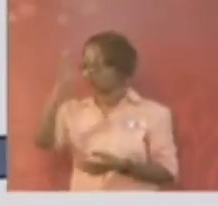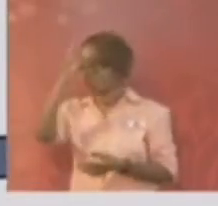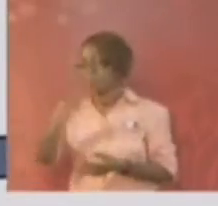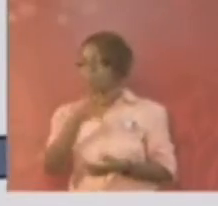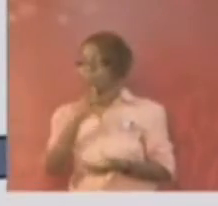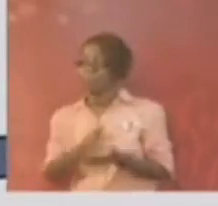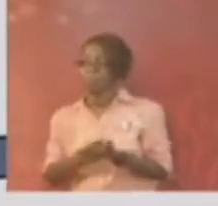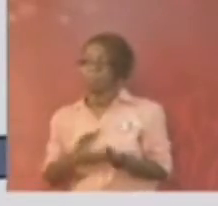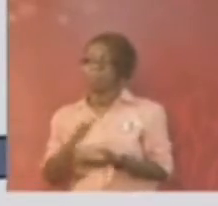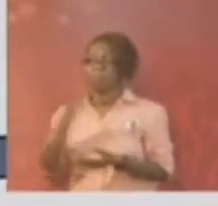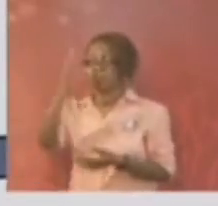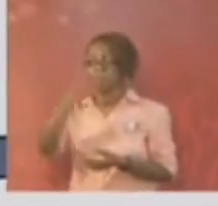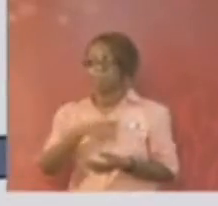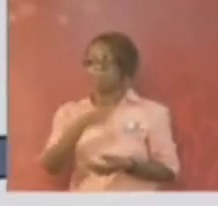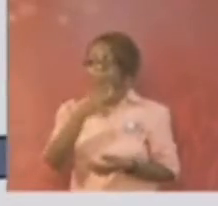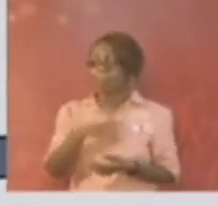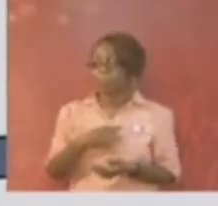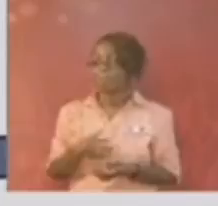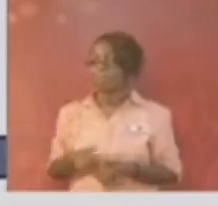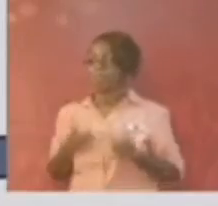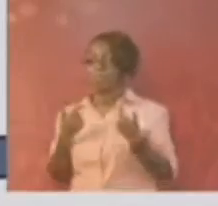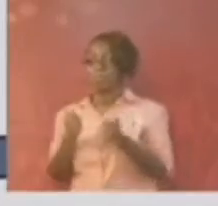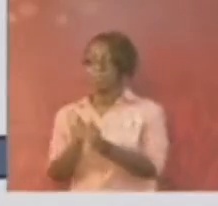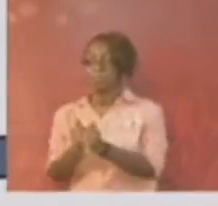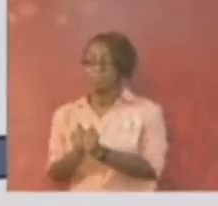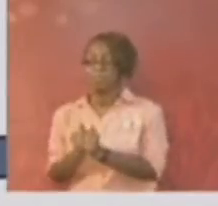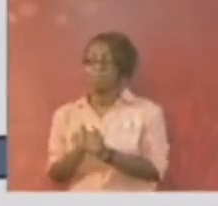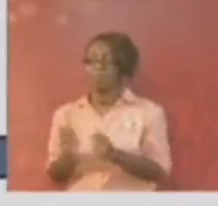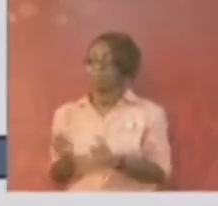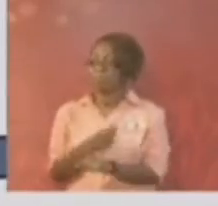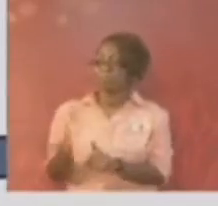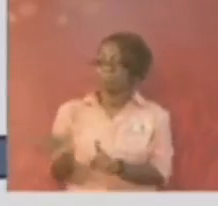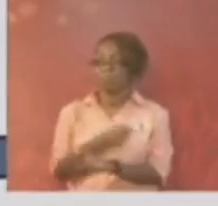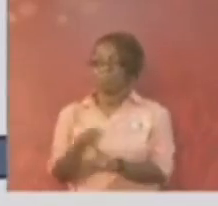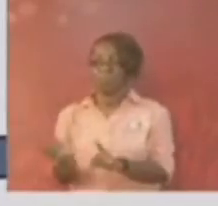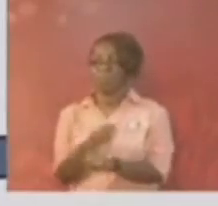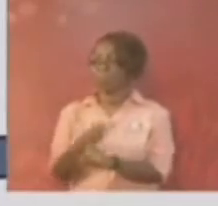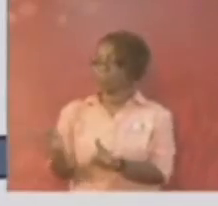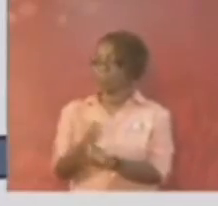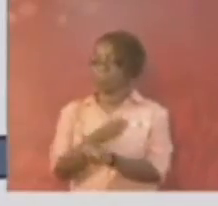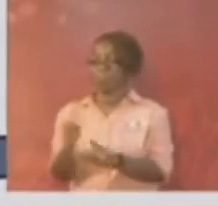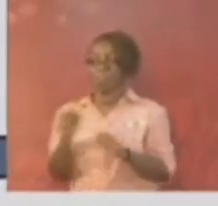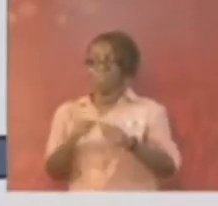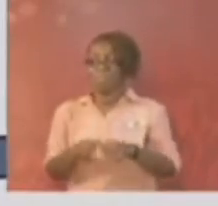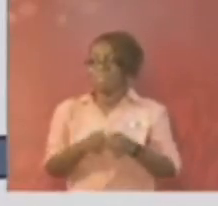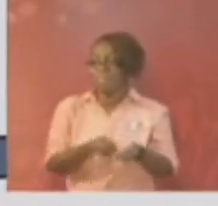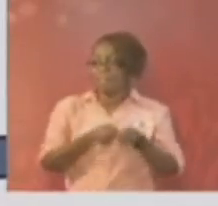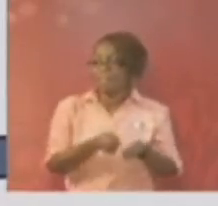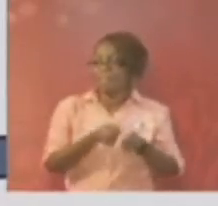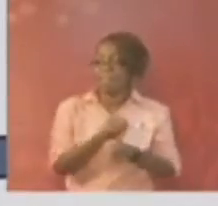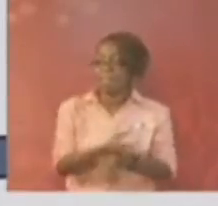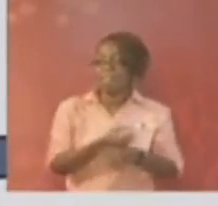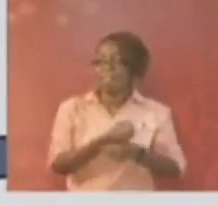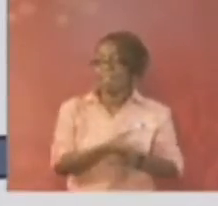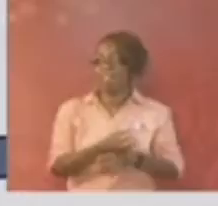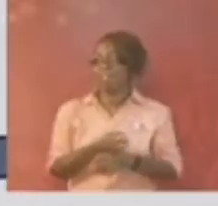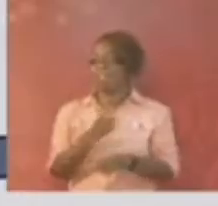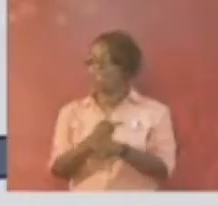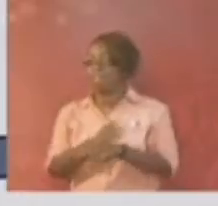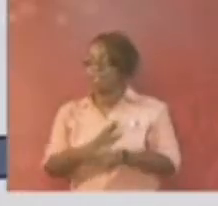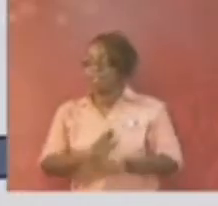domestic violence, issues related to child care, and the pathology associated with children